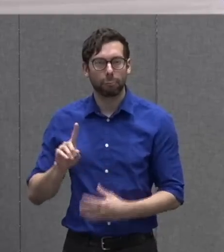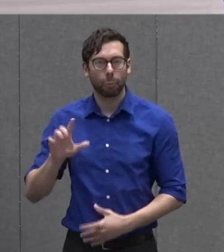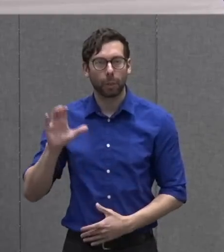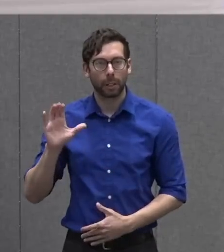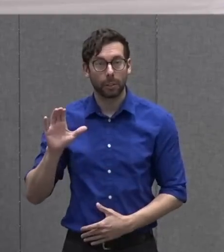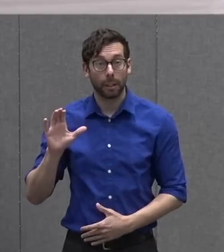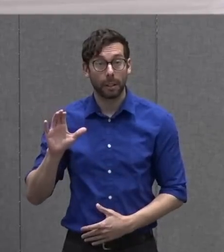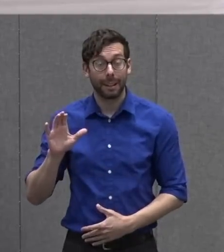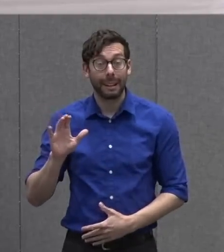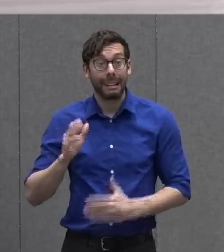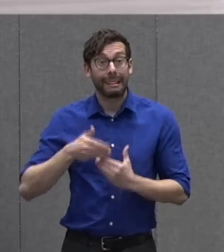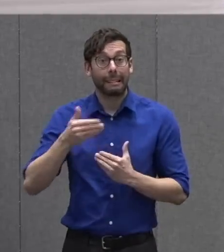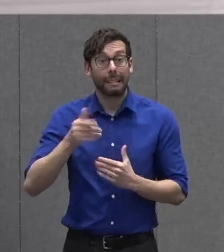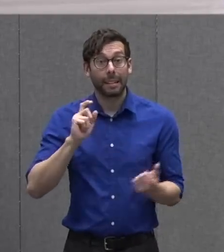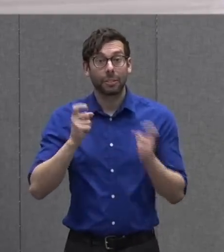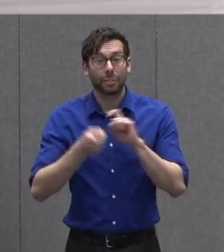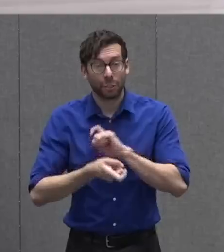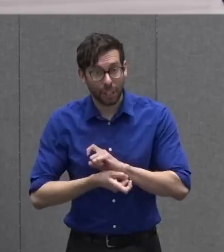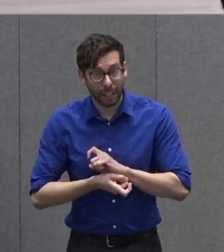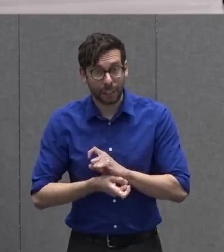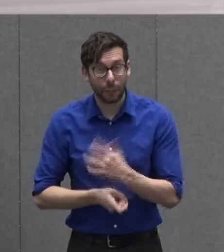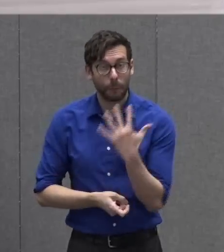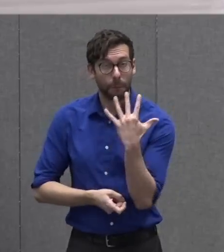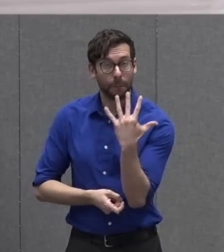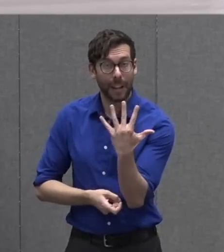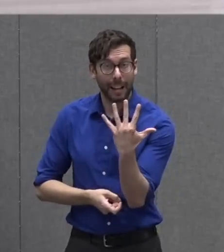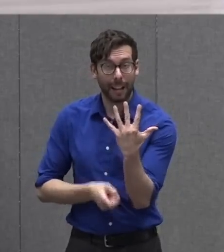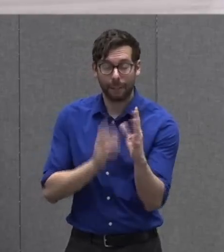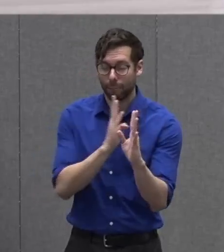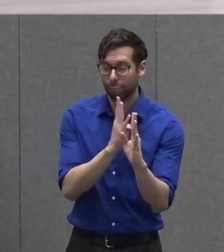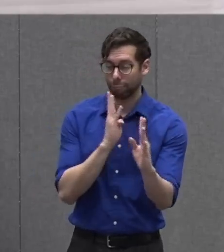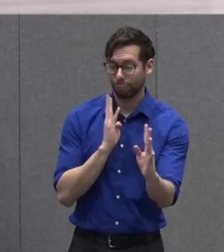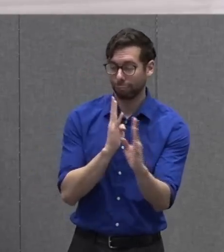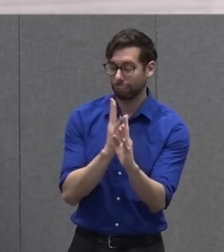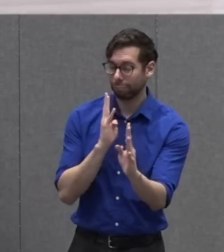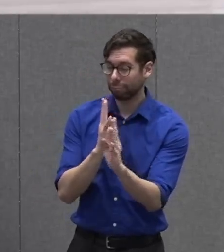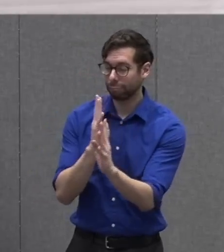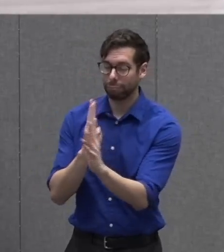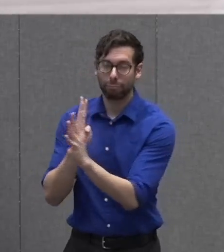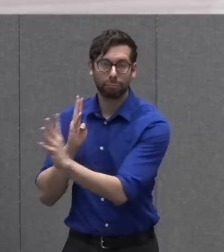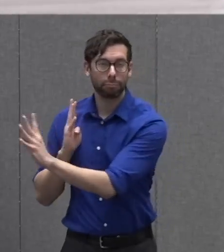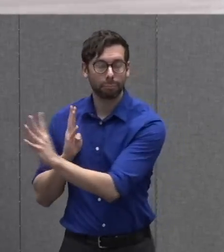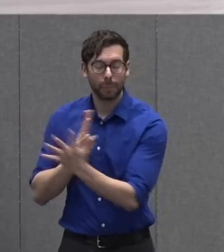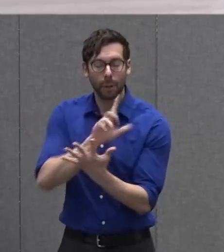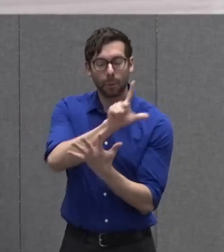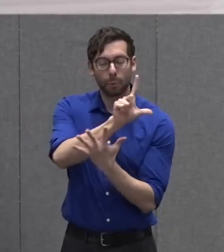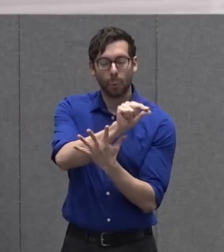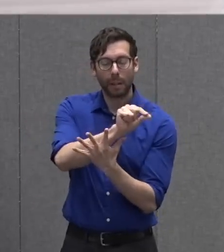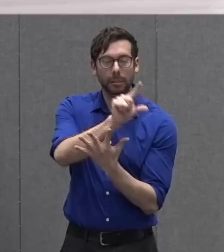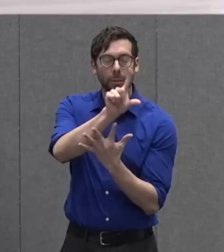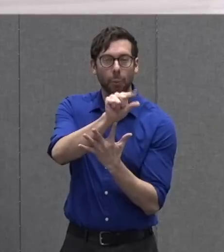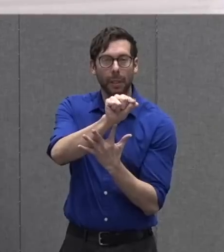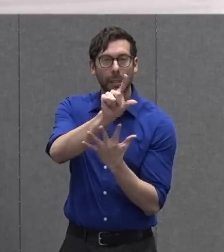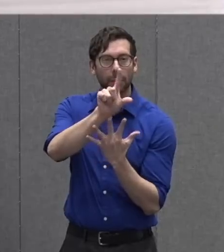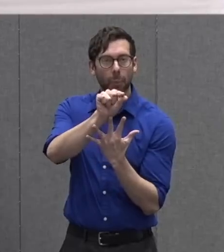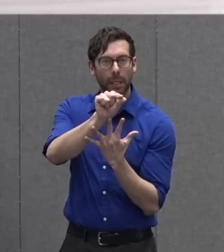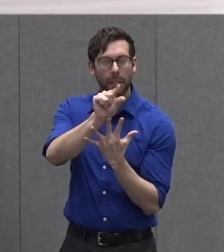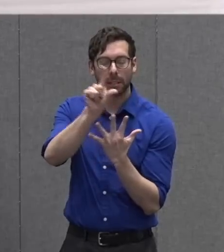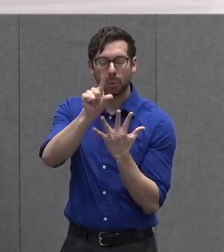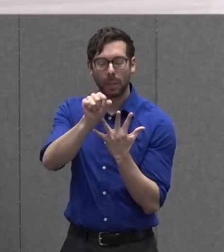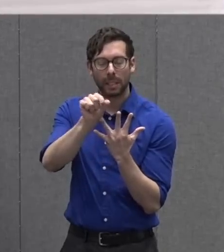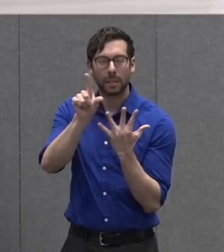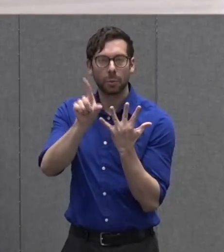of 20. Can you help me get to that? So I can count by ones, or I can just say